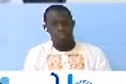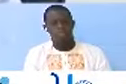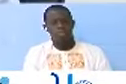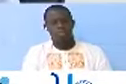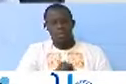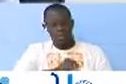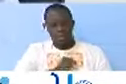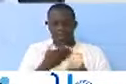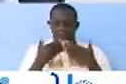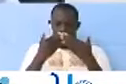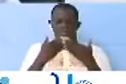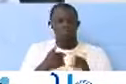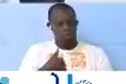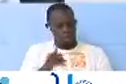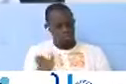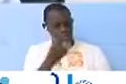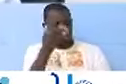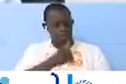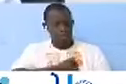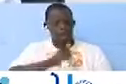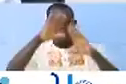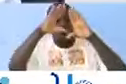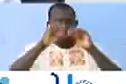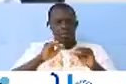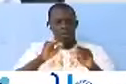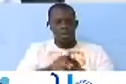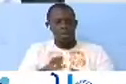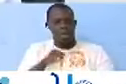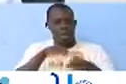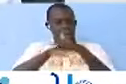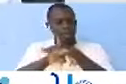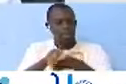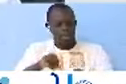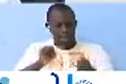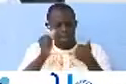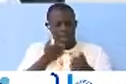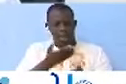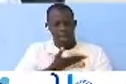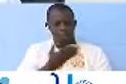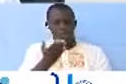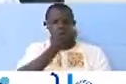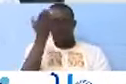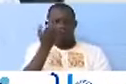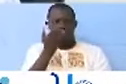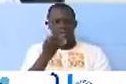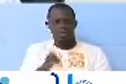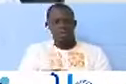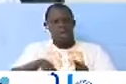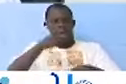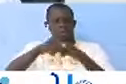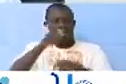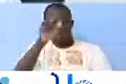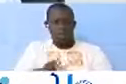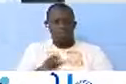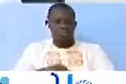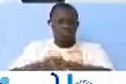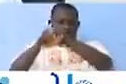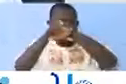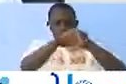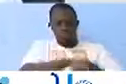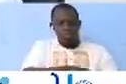He told me that when I went to my office, I went in and I started to have my breakfast, but then I was picked and brought